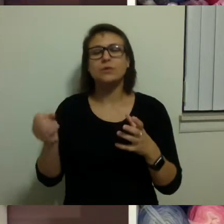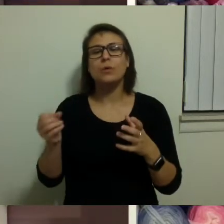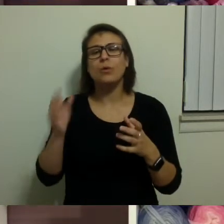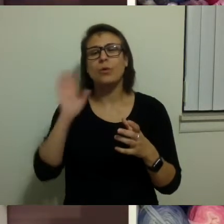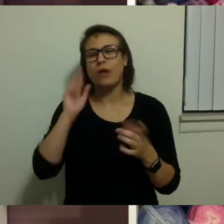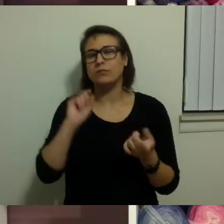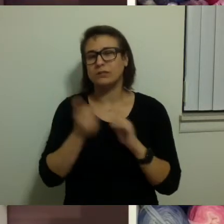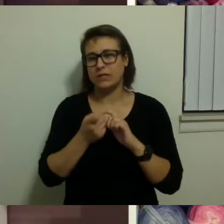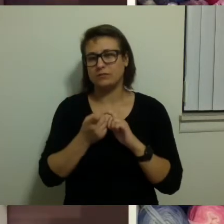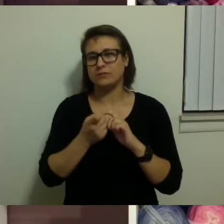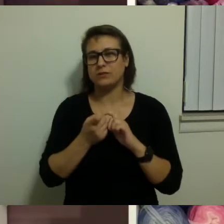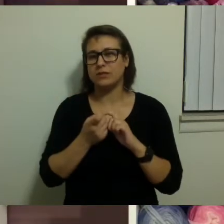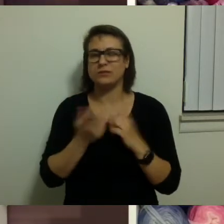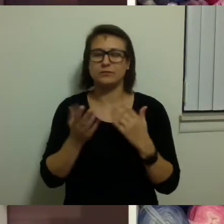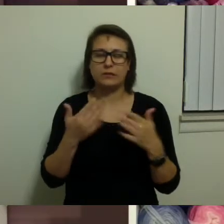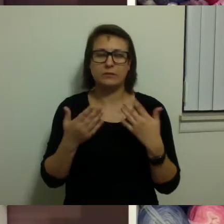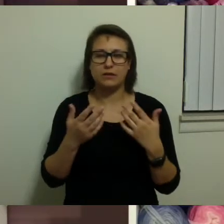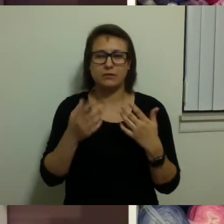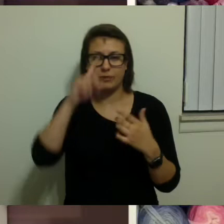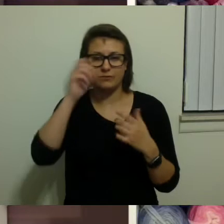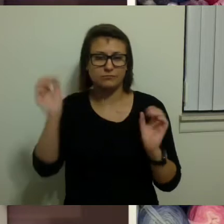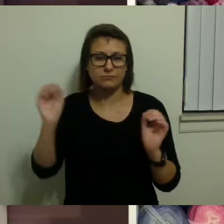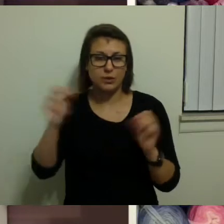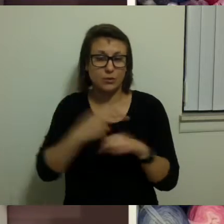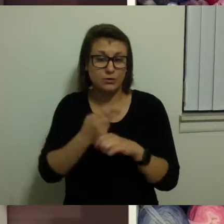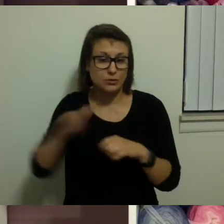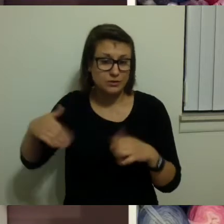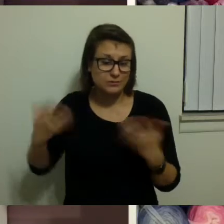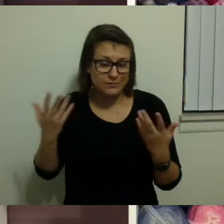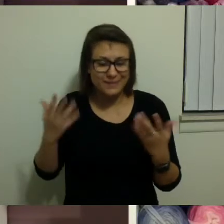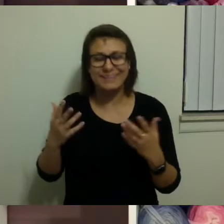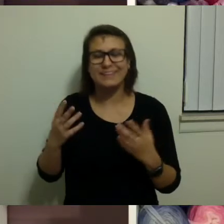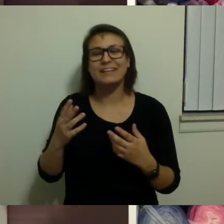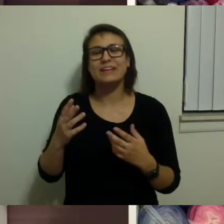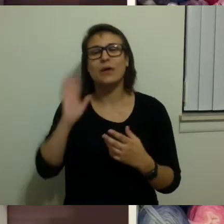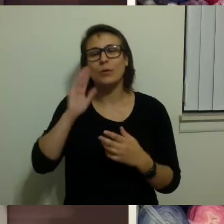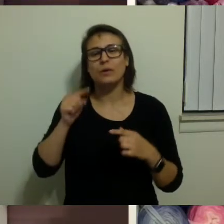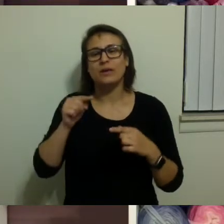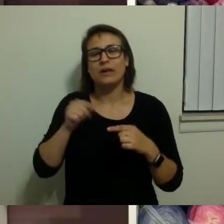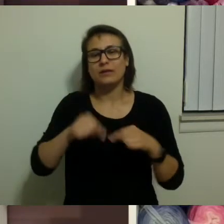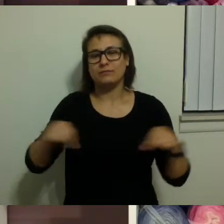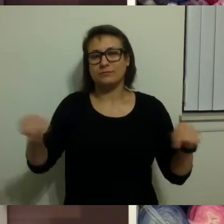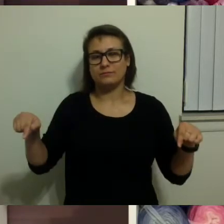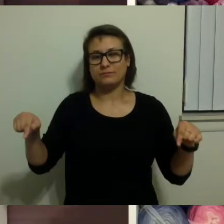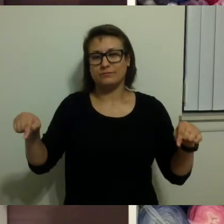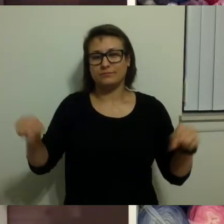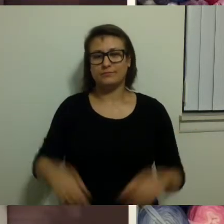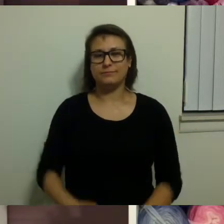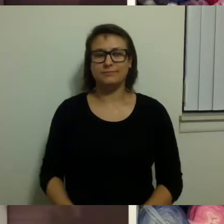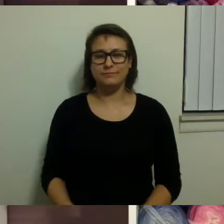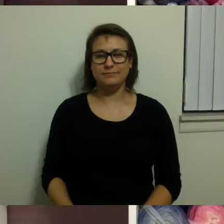gonna change that, which it doesn't matter because nobody even has used it yet anyway, to make nine along, hashtag make